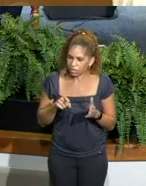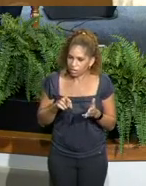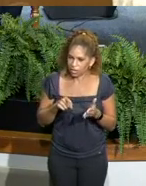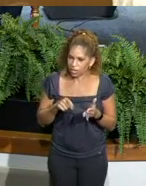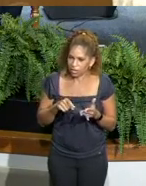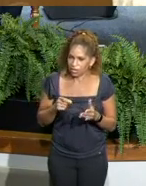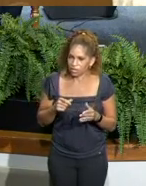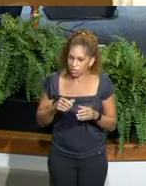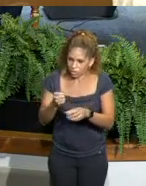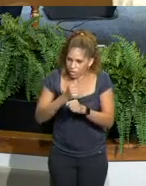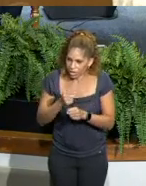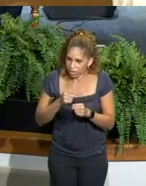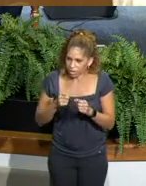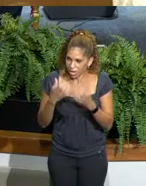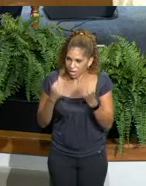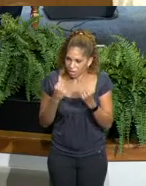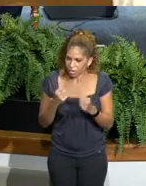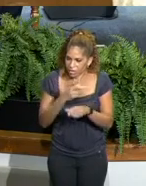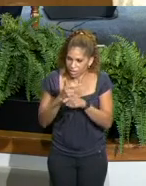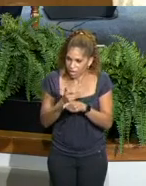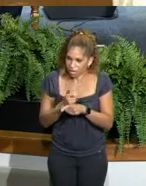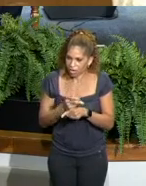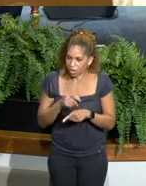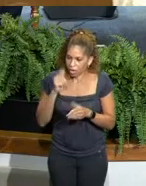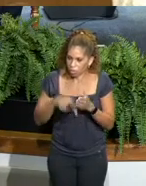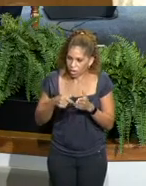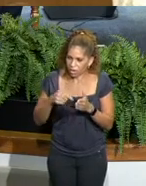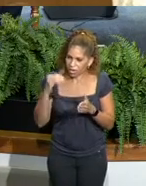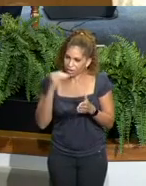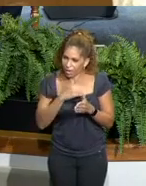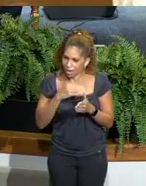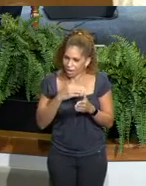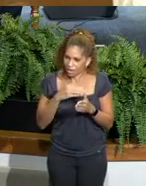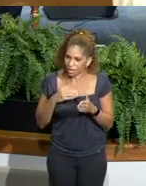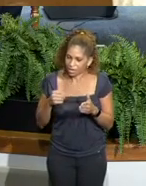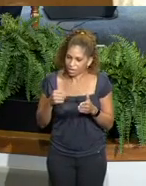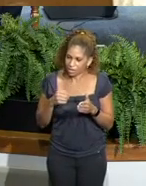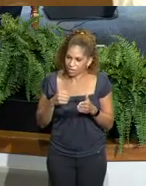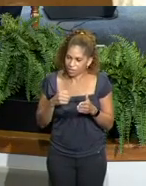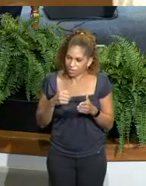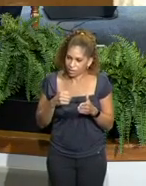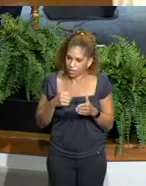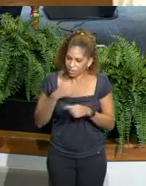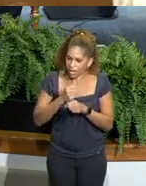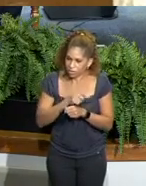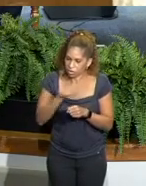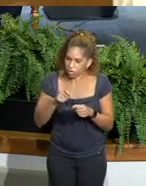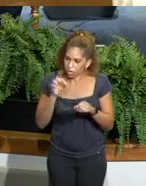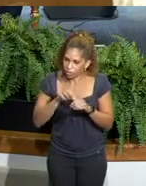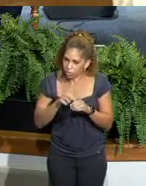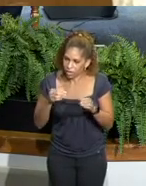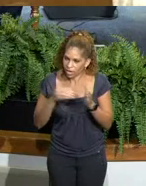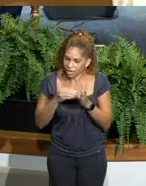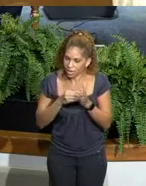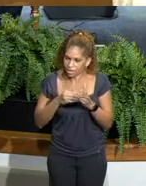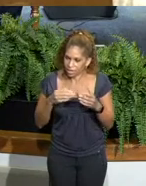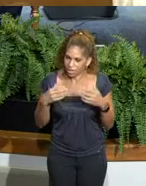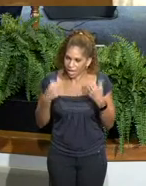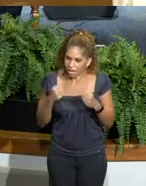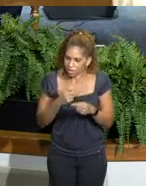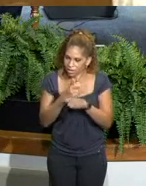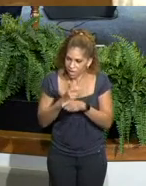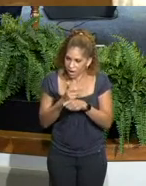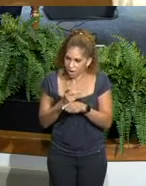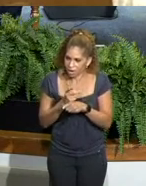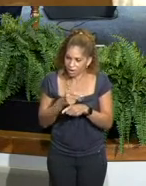people hate mercy and block grace? What myth makes you vote against health care and then